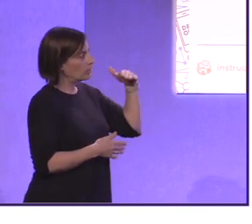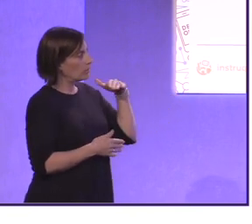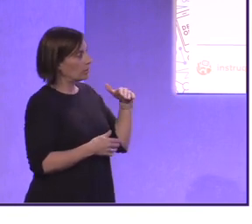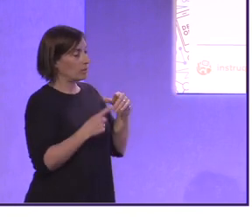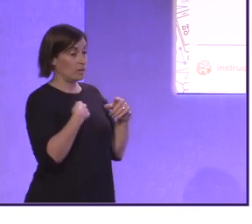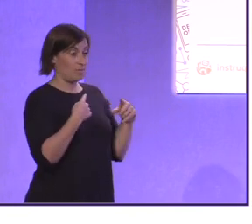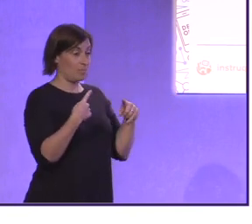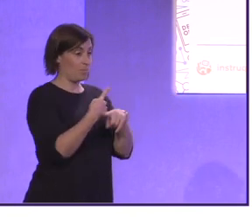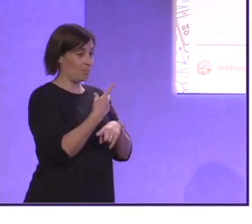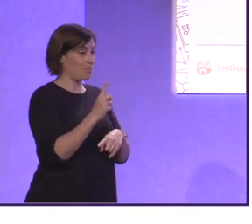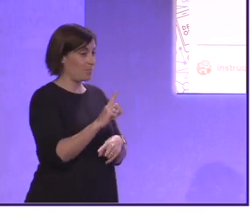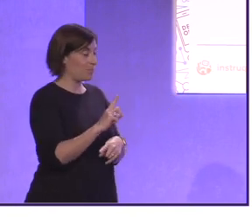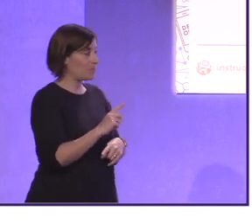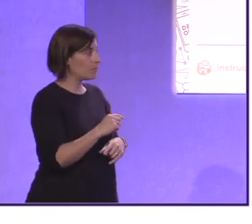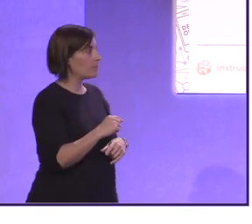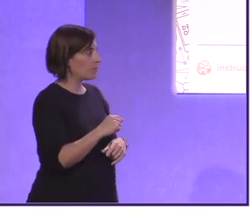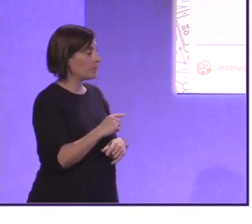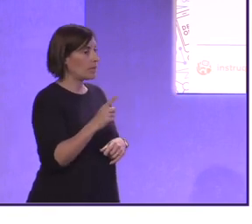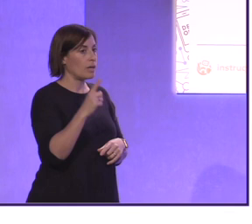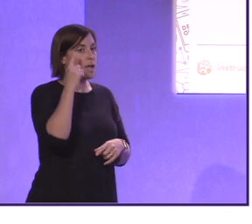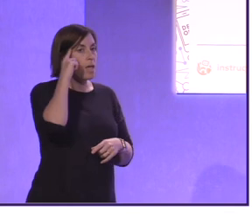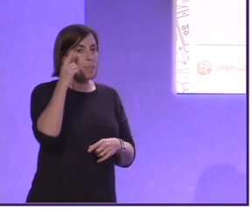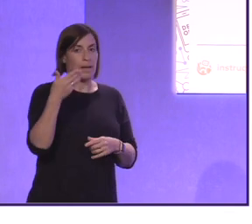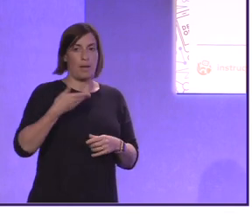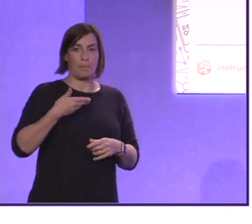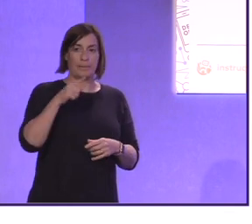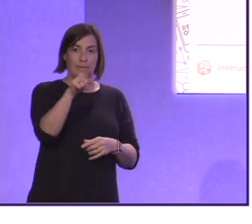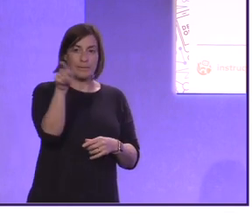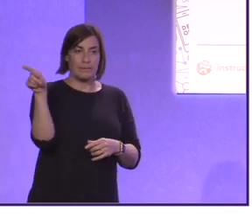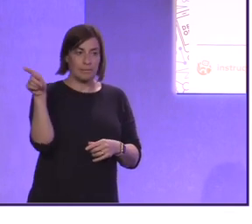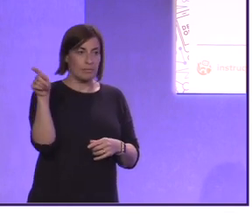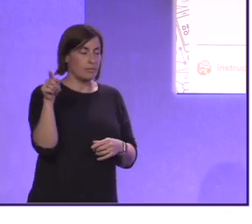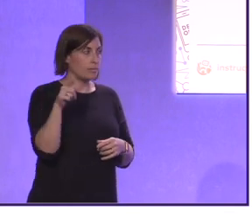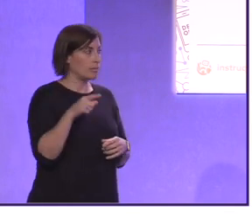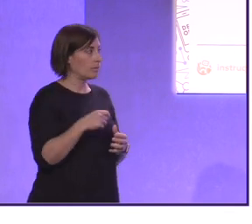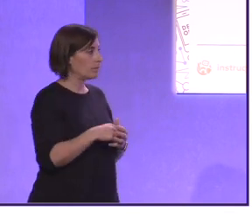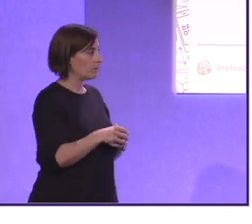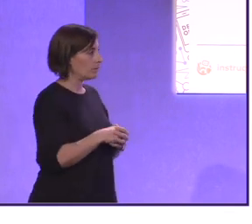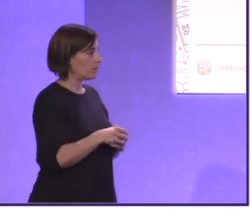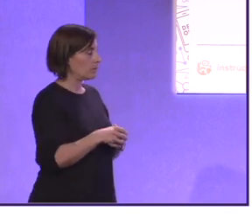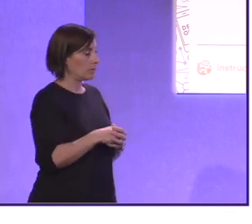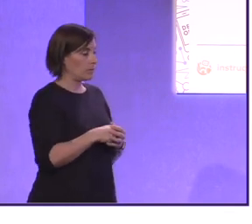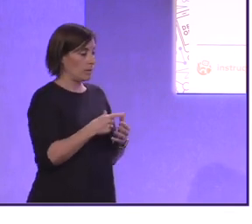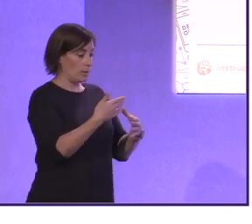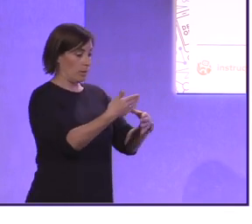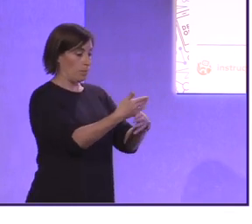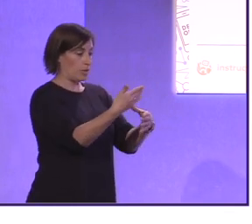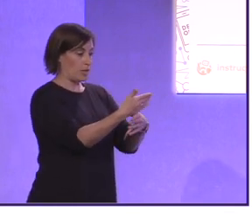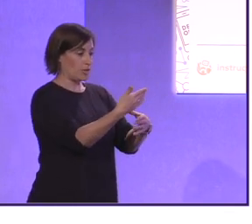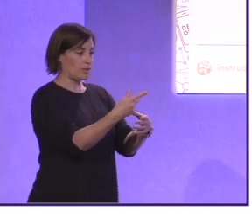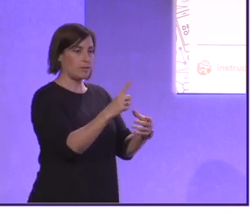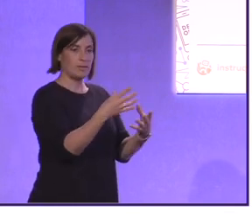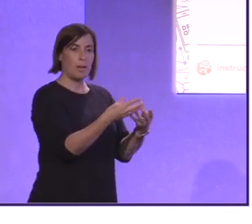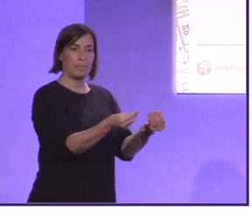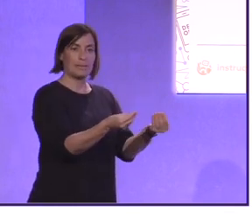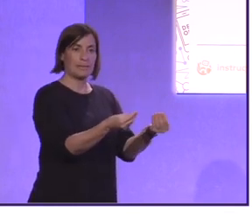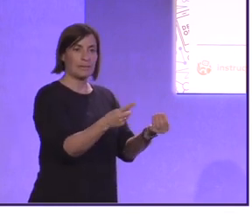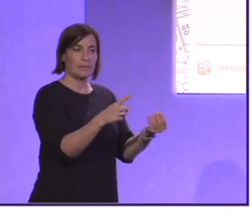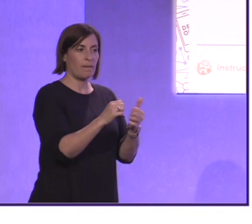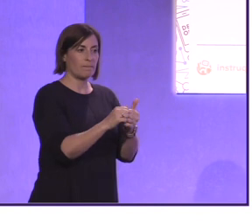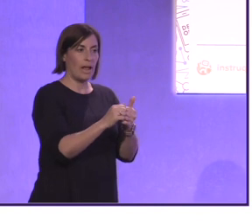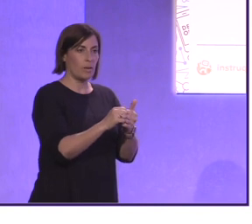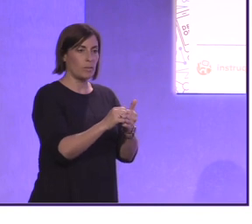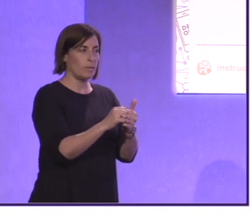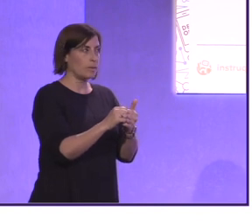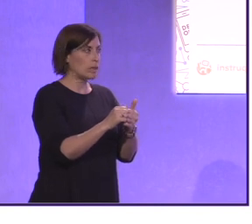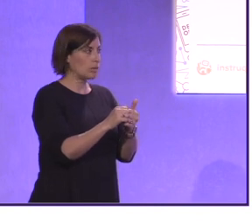what makes sense for the business in that case. The business with an empty, beautiful production environment, there was no value for the business, but what the value would